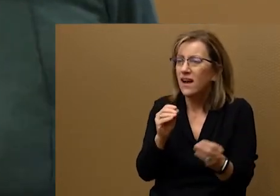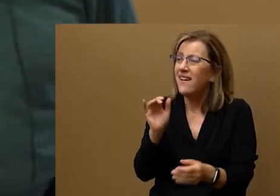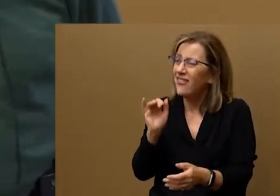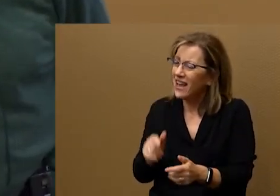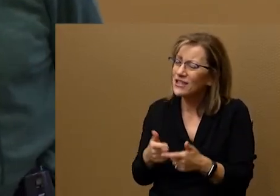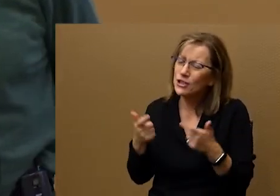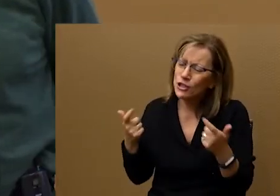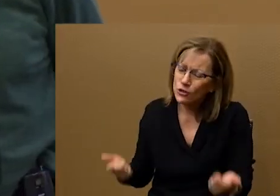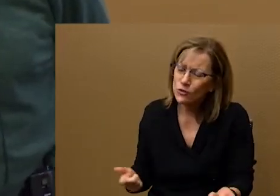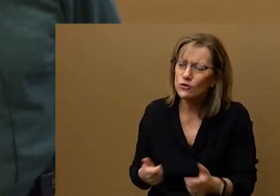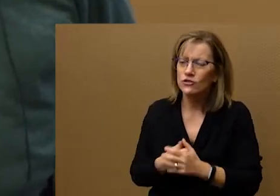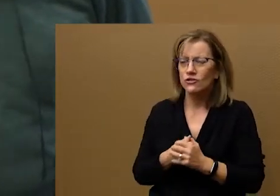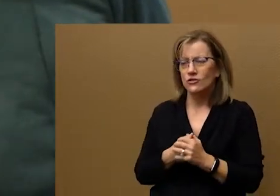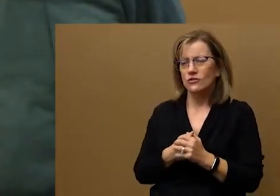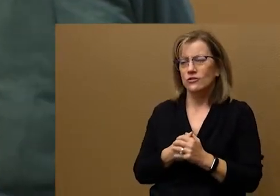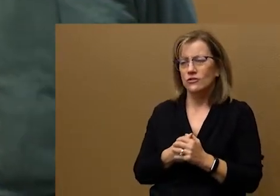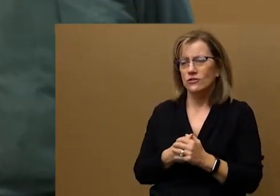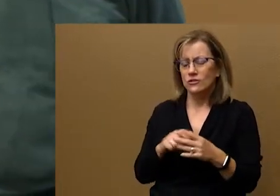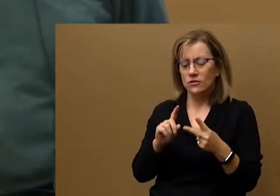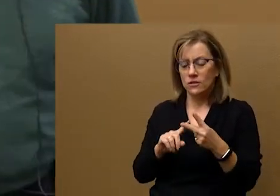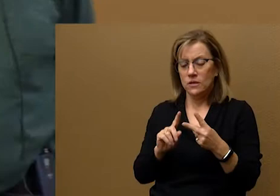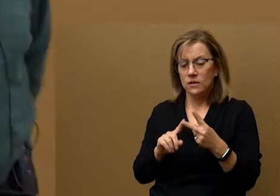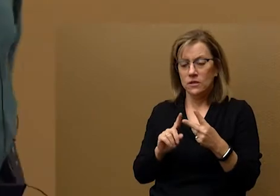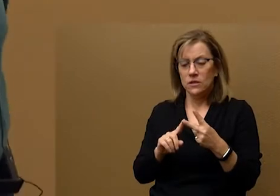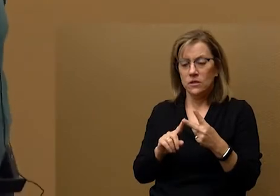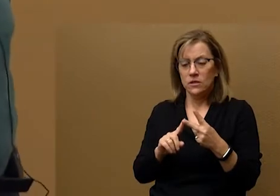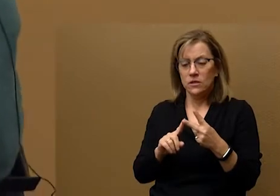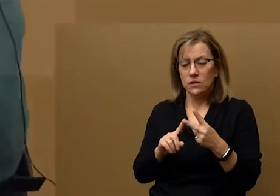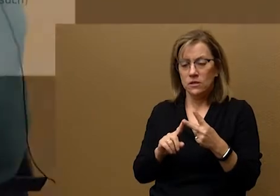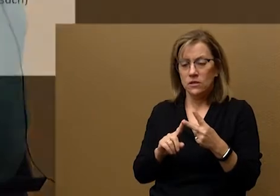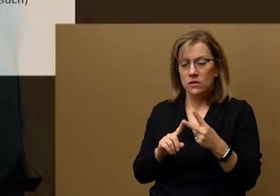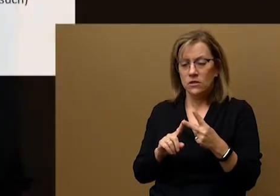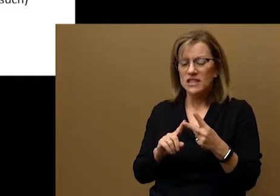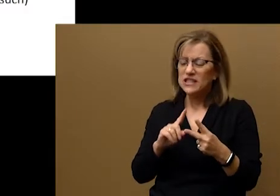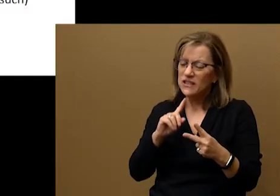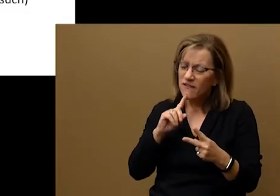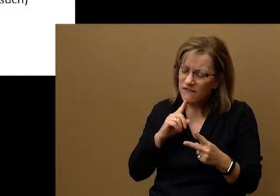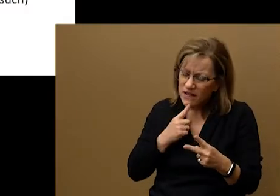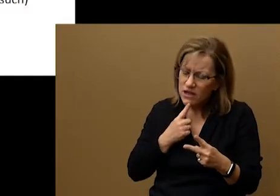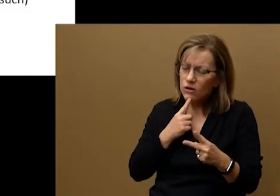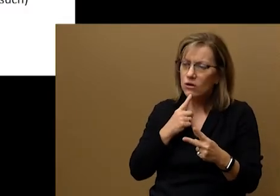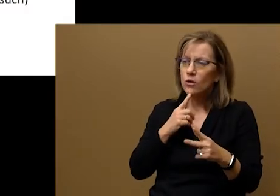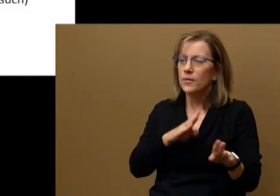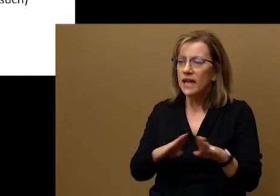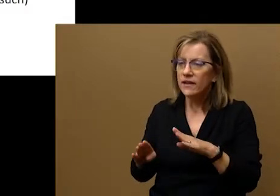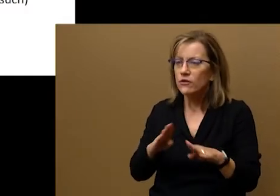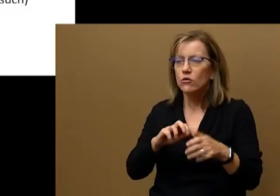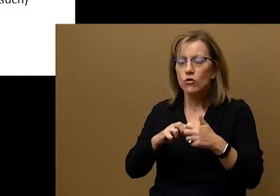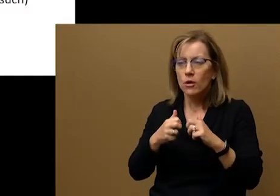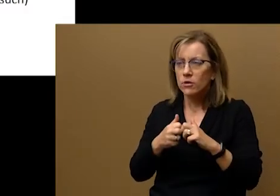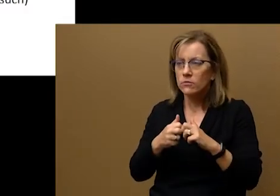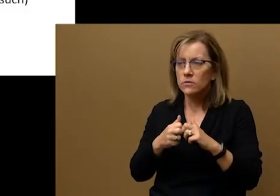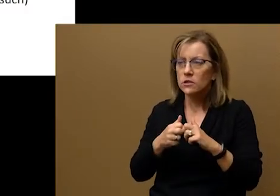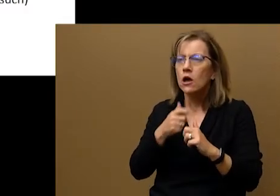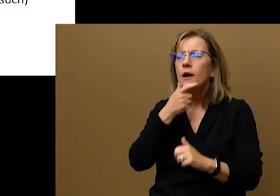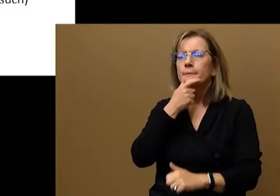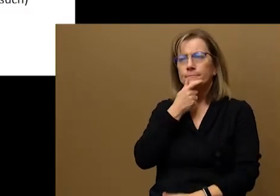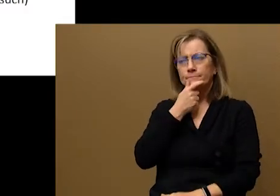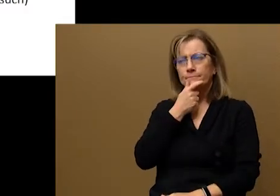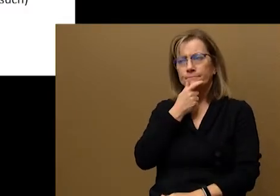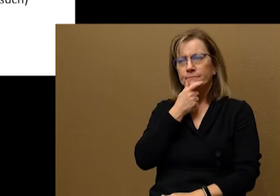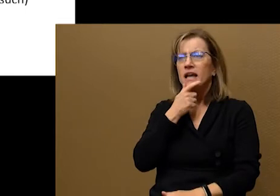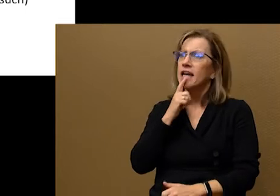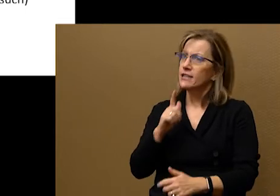That's huge. No native language skills. Number two, very, very severe behavioral problems. Is